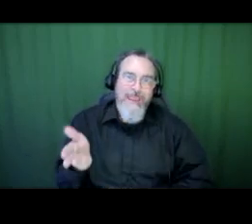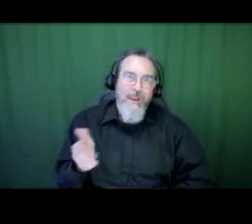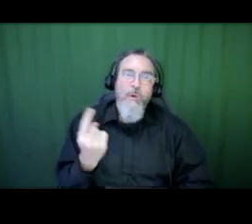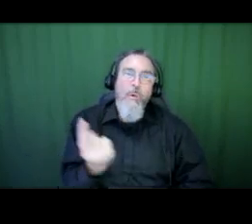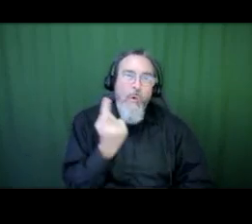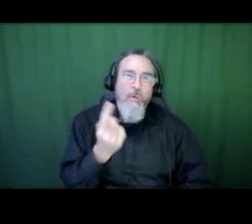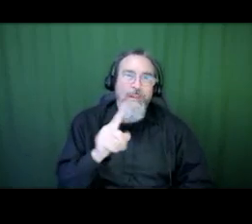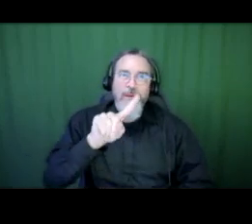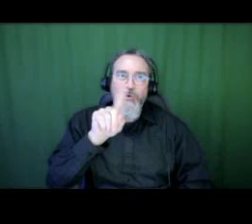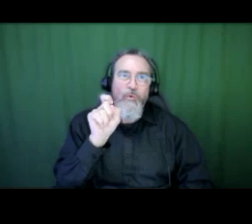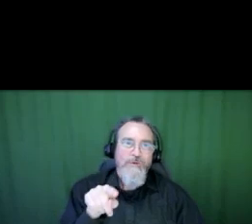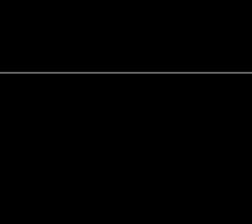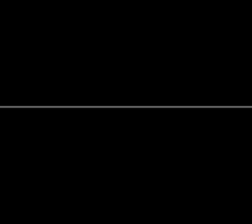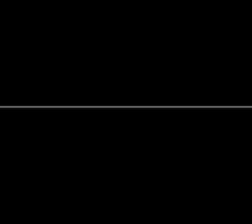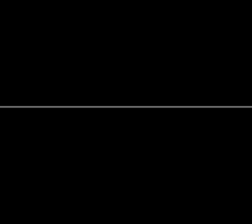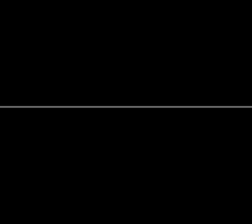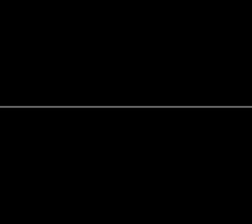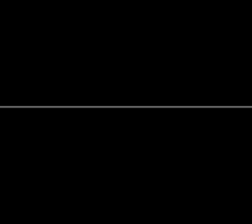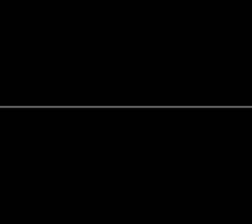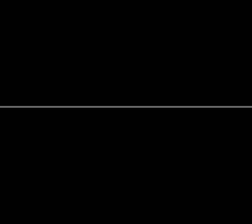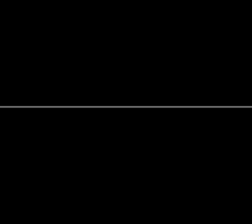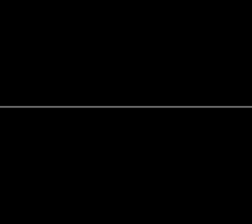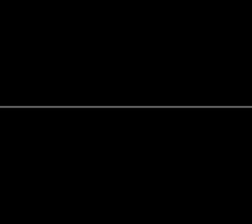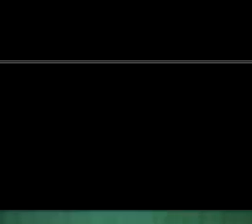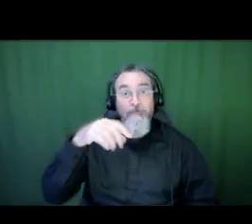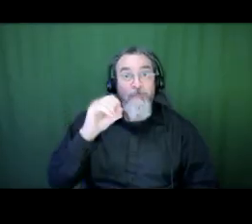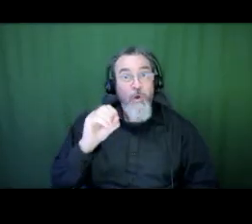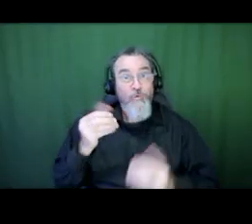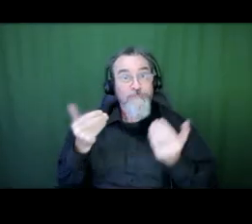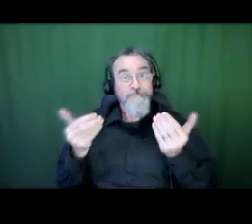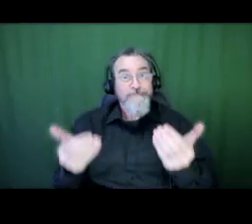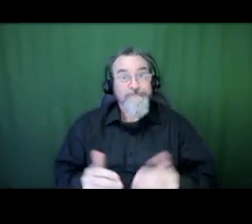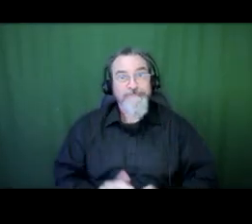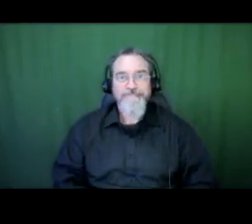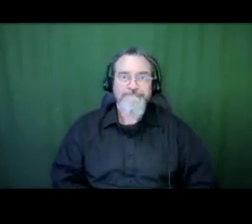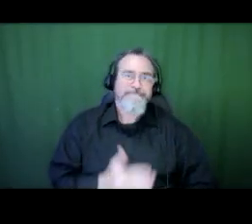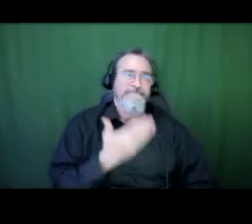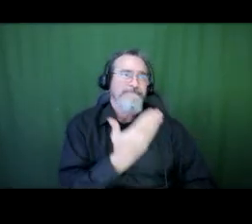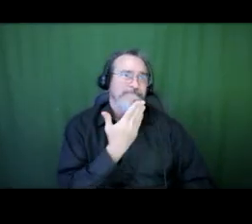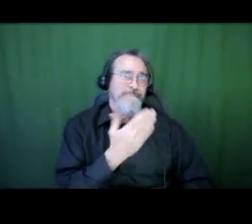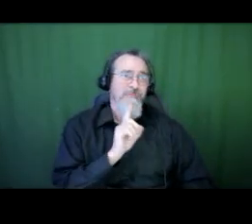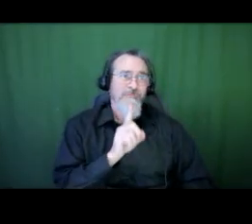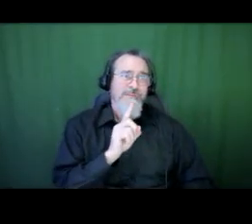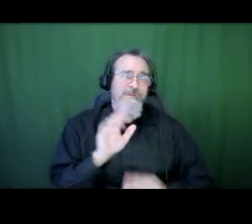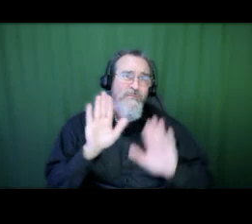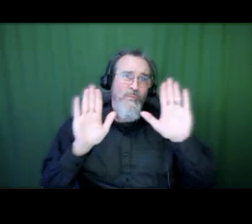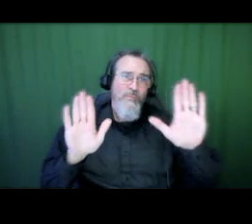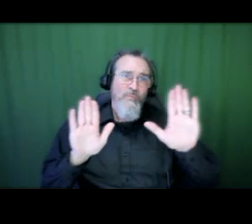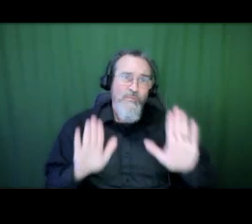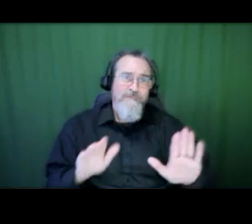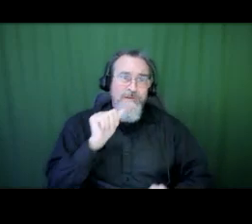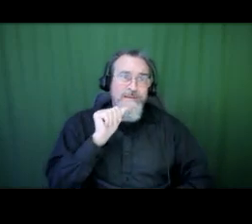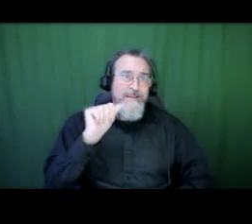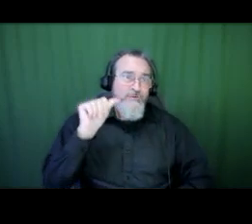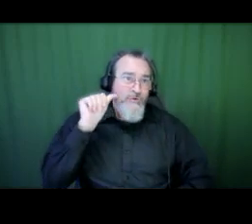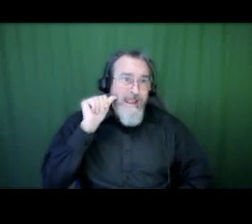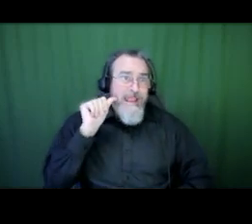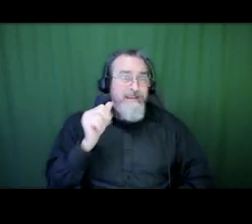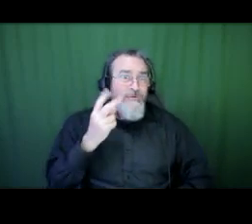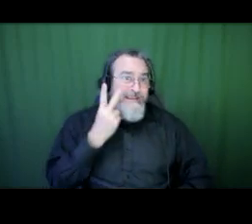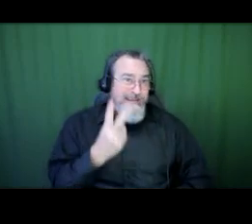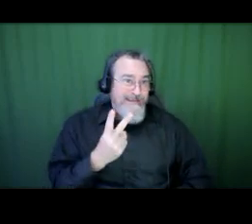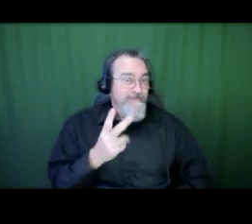away, Po. Thank you. It was super wonderful to hear so much more about the 4 projects yesterday. And